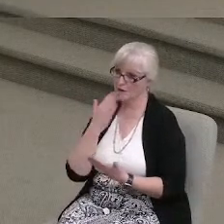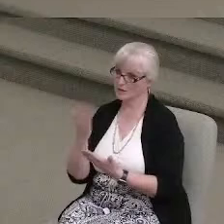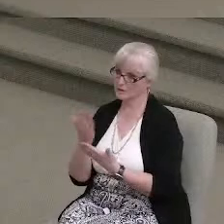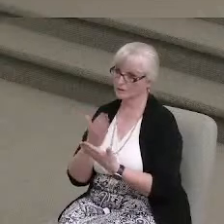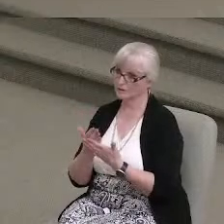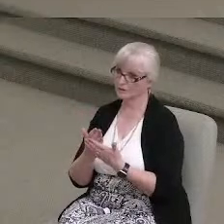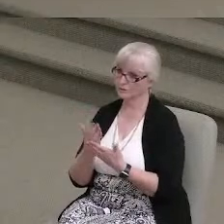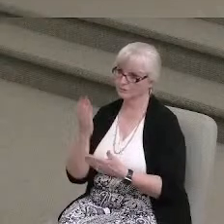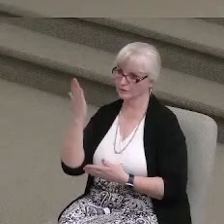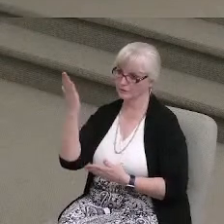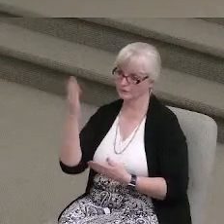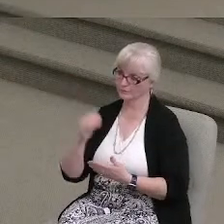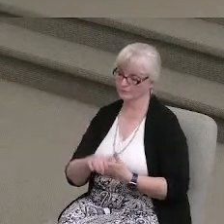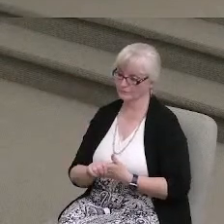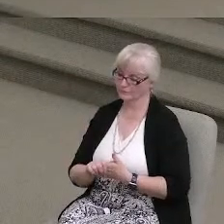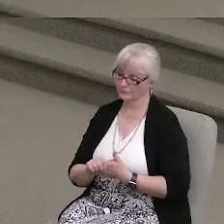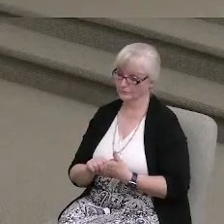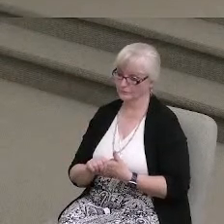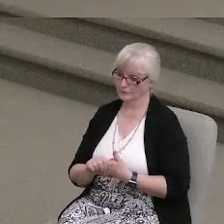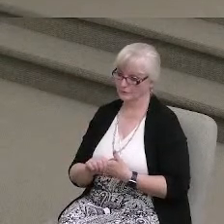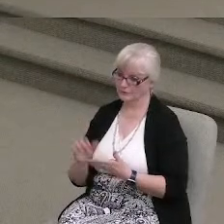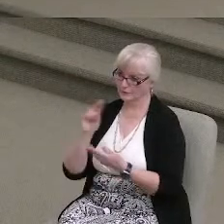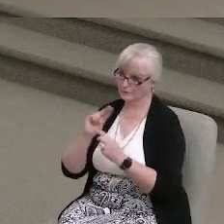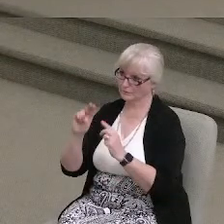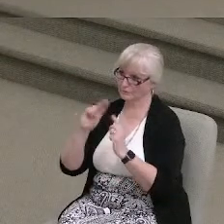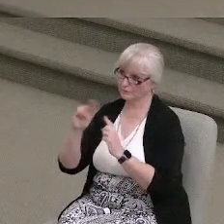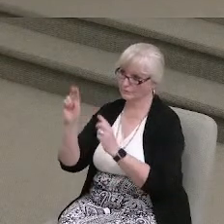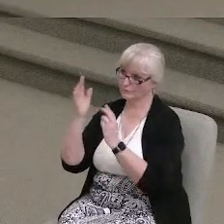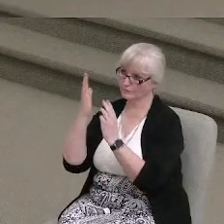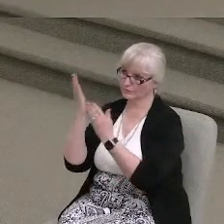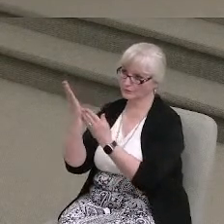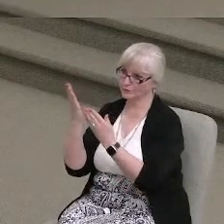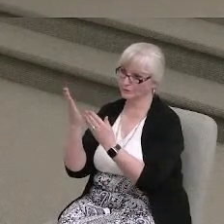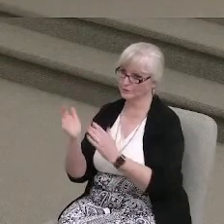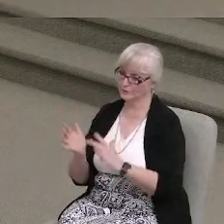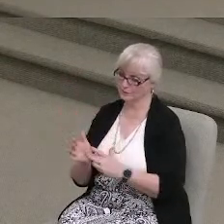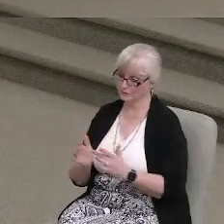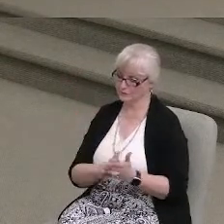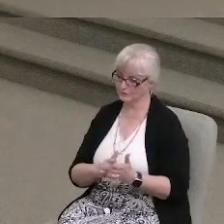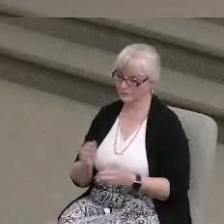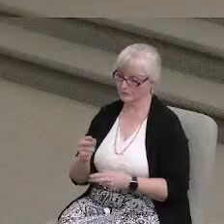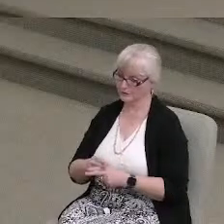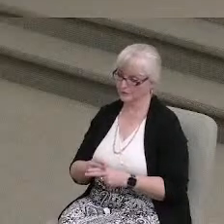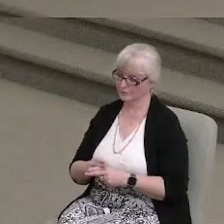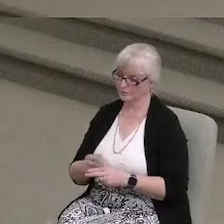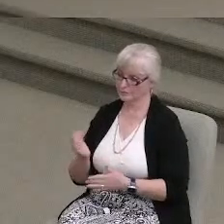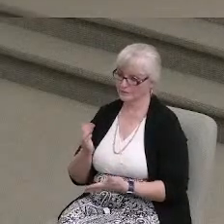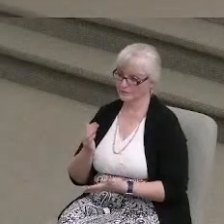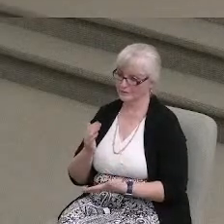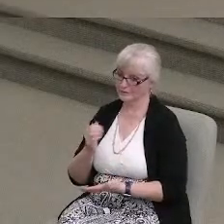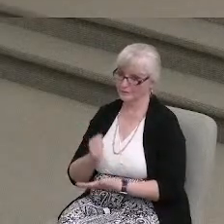your love in our walk. And in Jesus' name I pray. Amen.